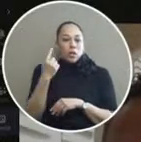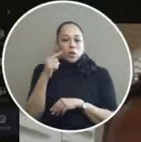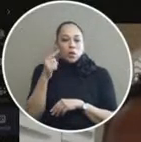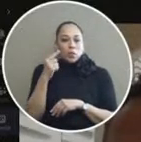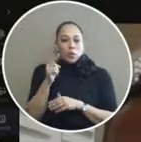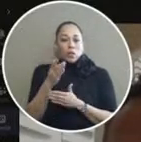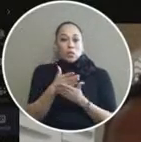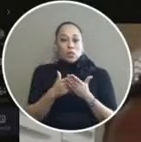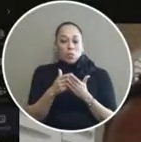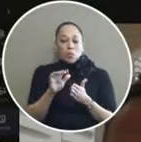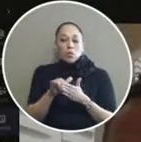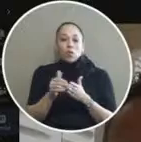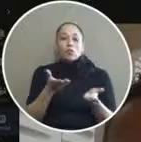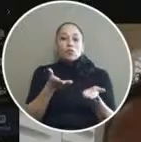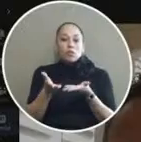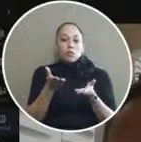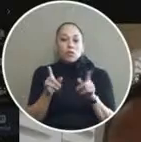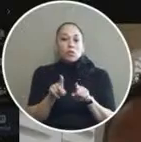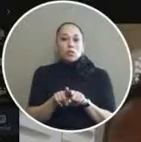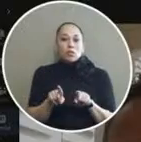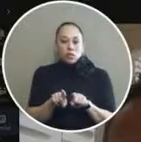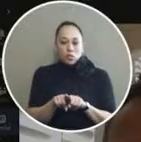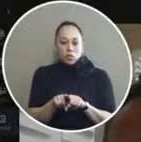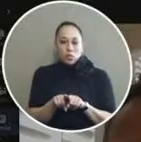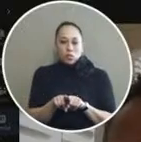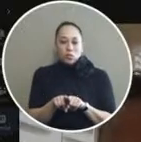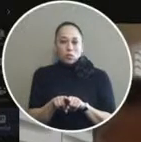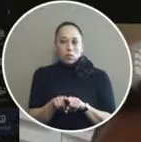for some of those services as well.